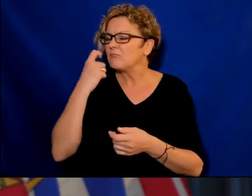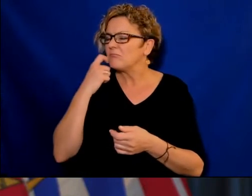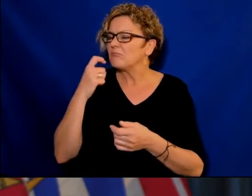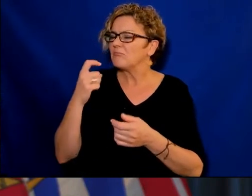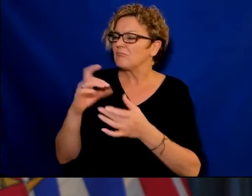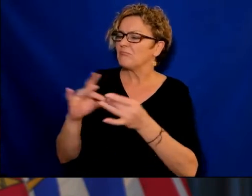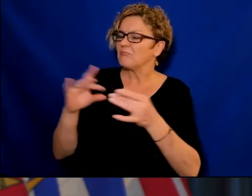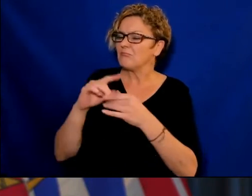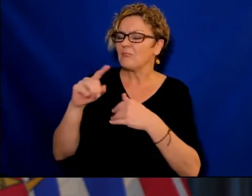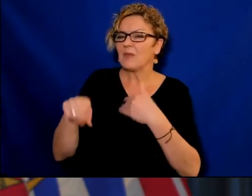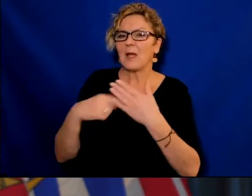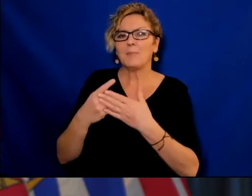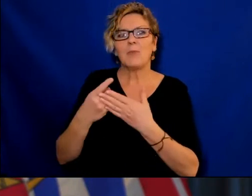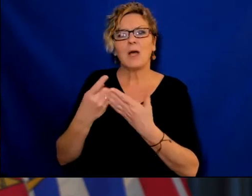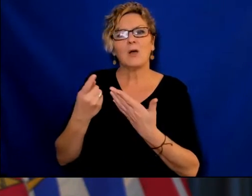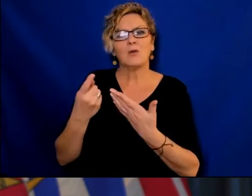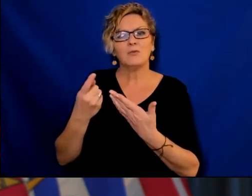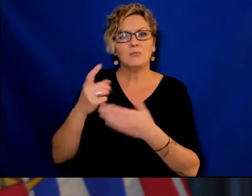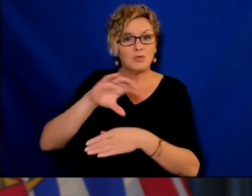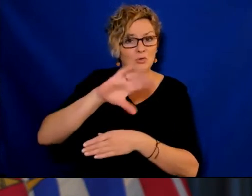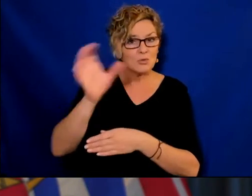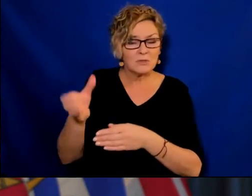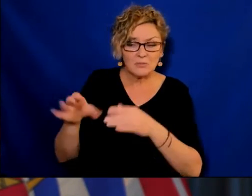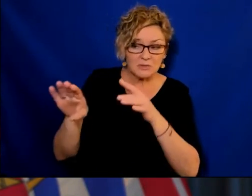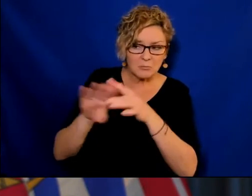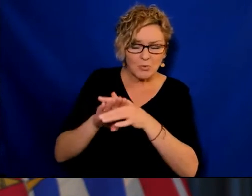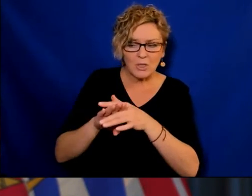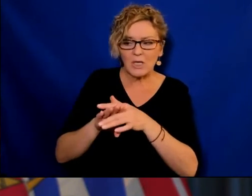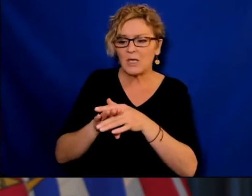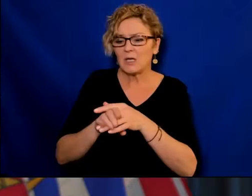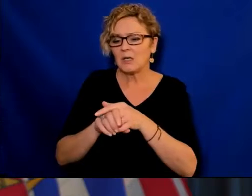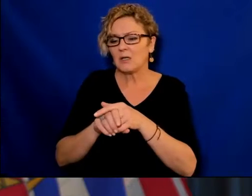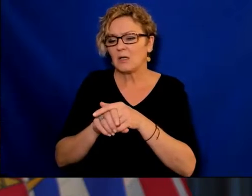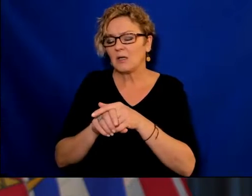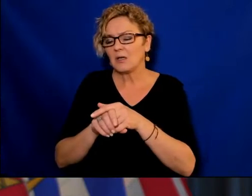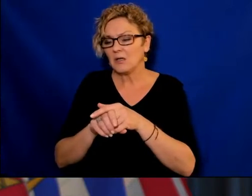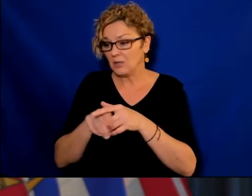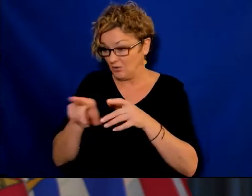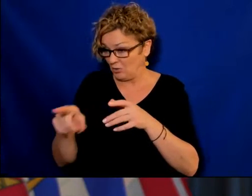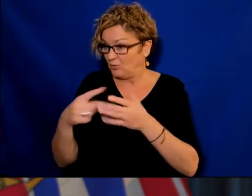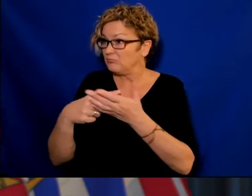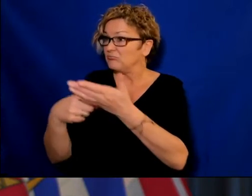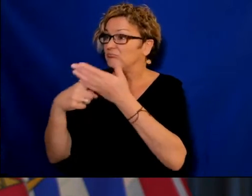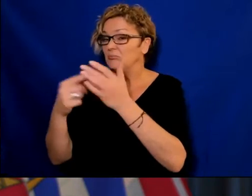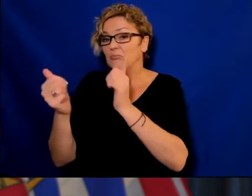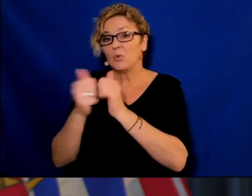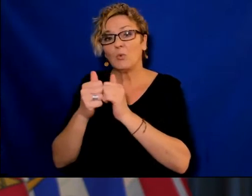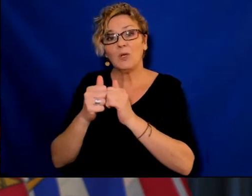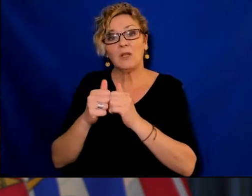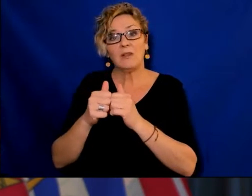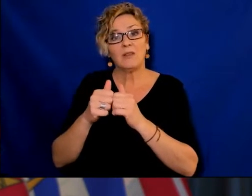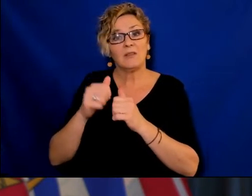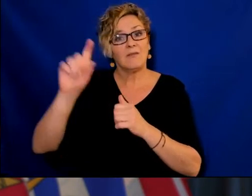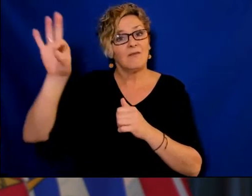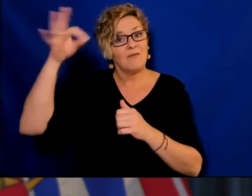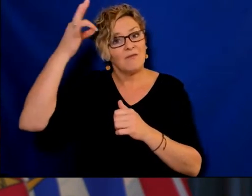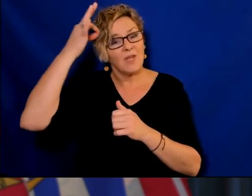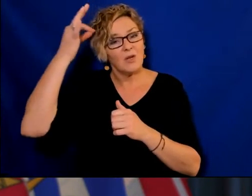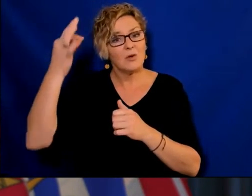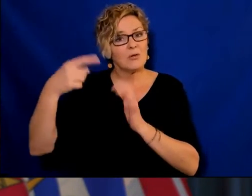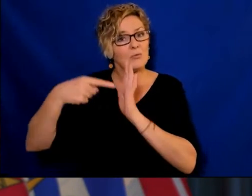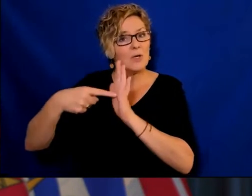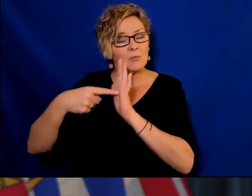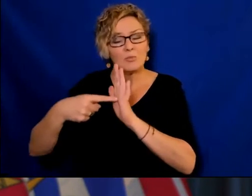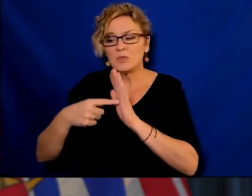are the pros and cons in either bumping up the school break, as in sending kids home early,